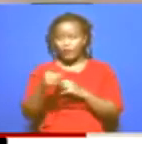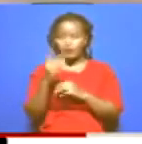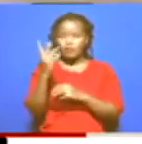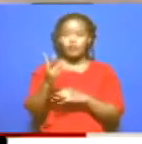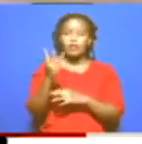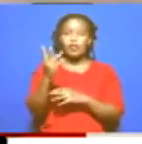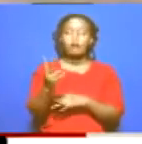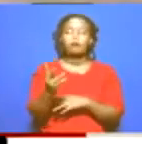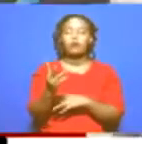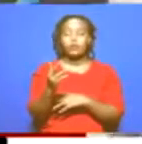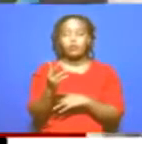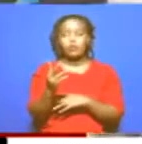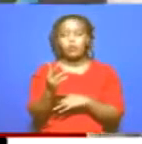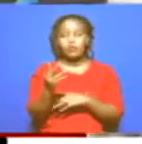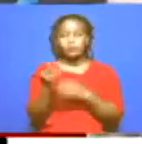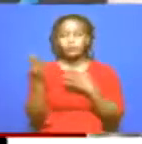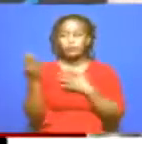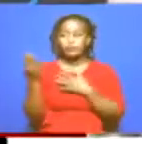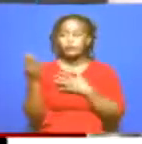that report.